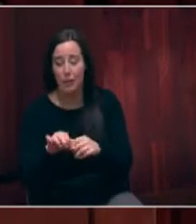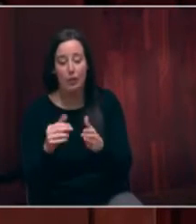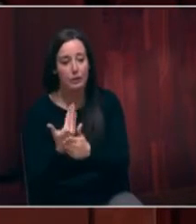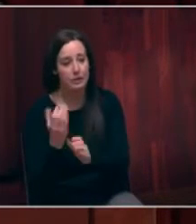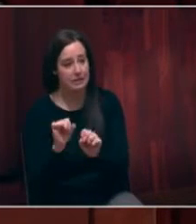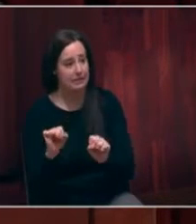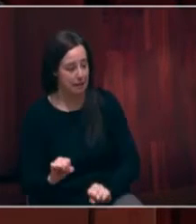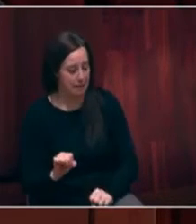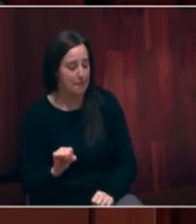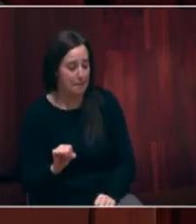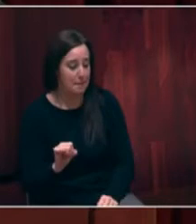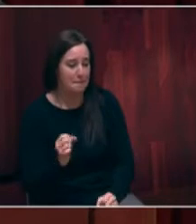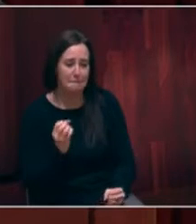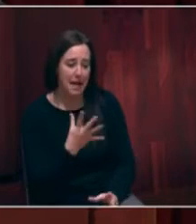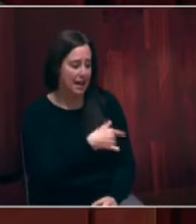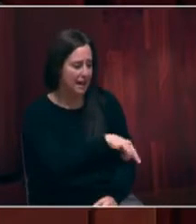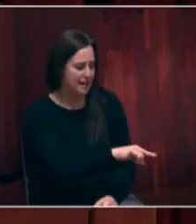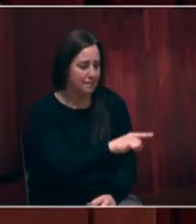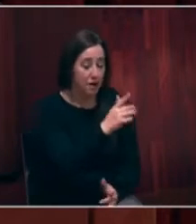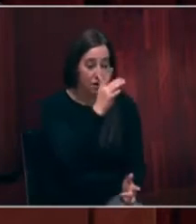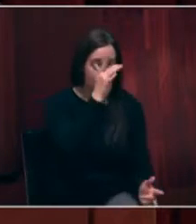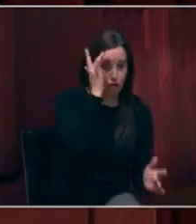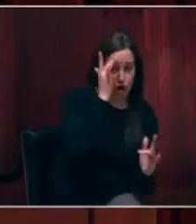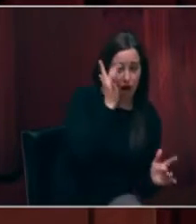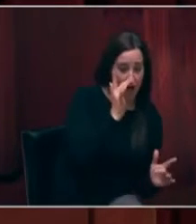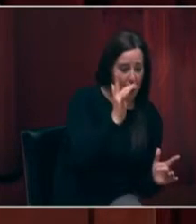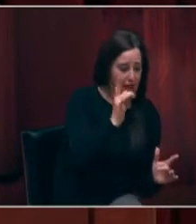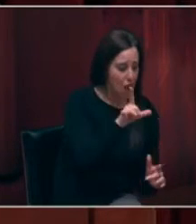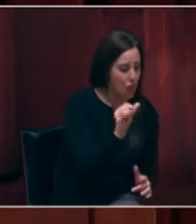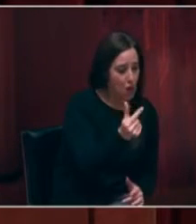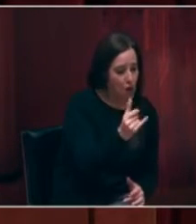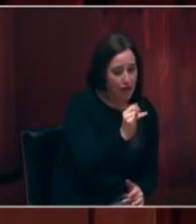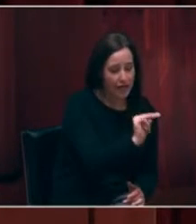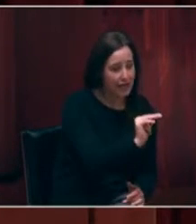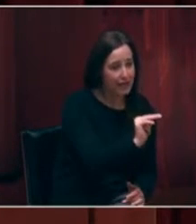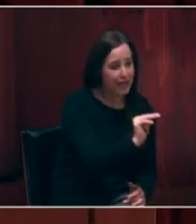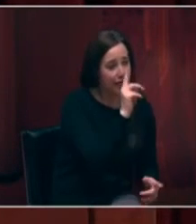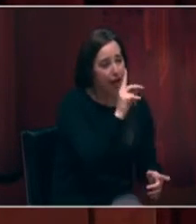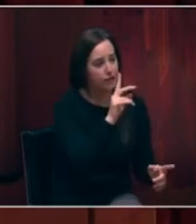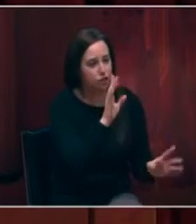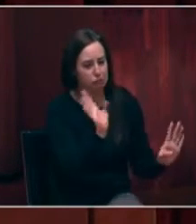forget their login and create another account. We found people that had 15 accounts in our old system.